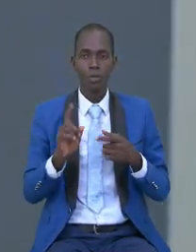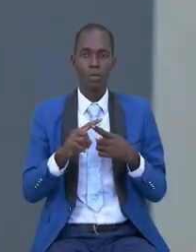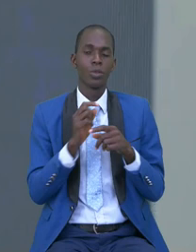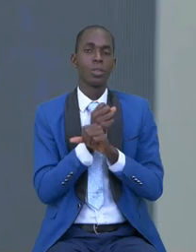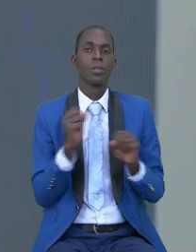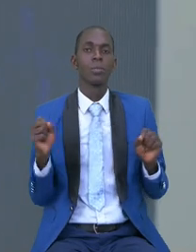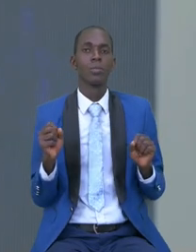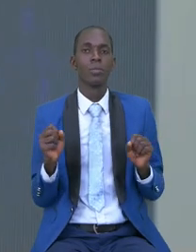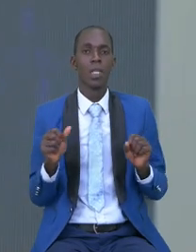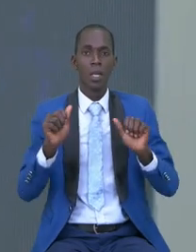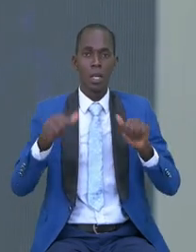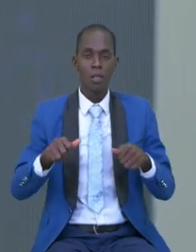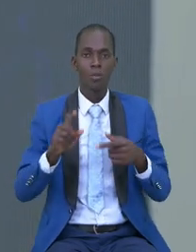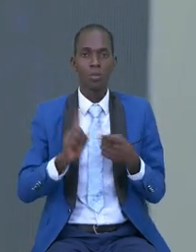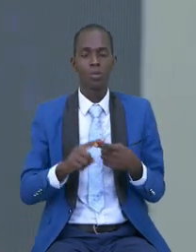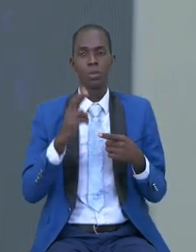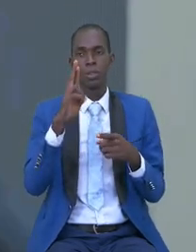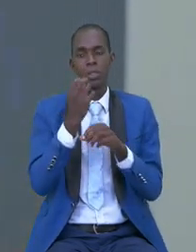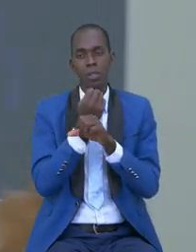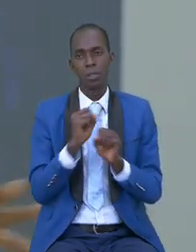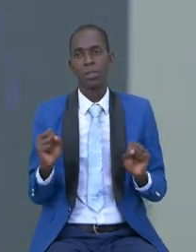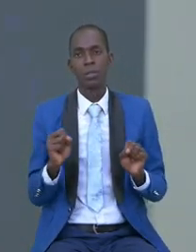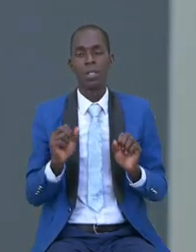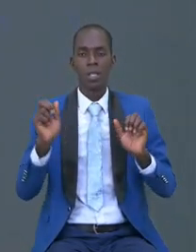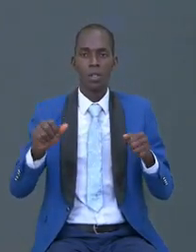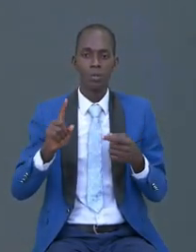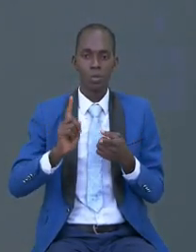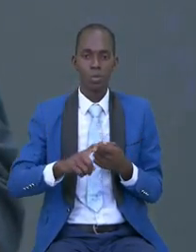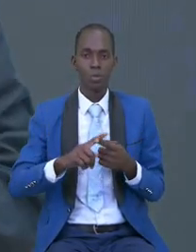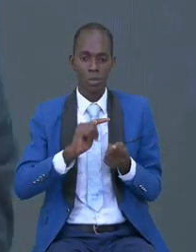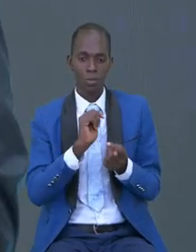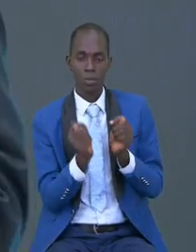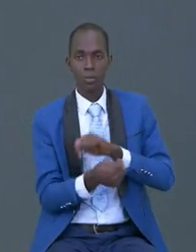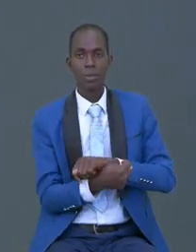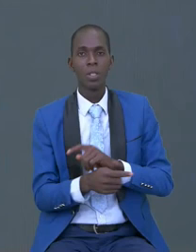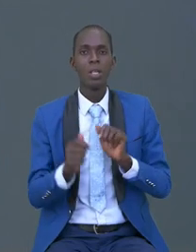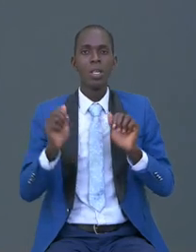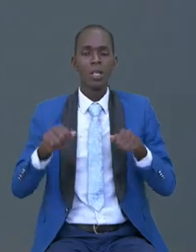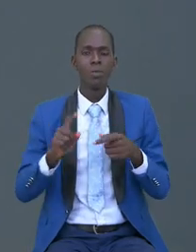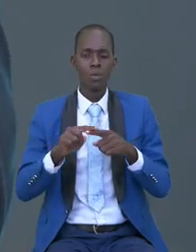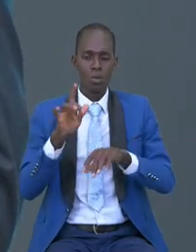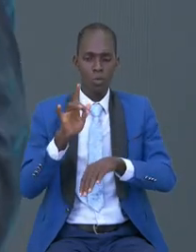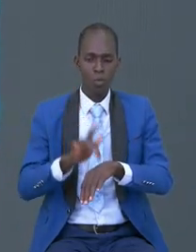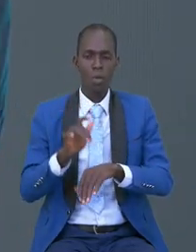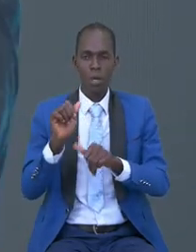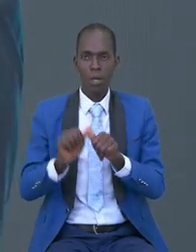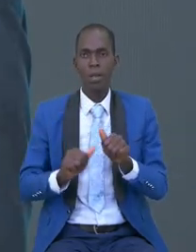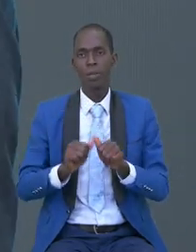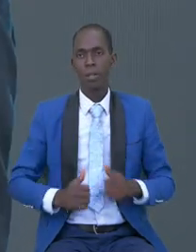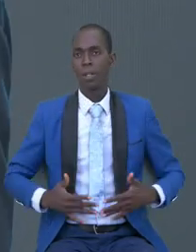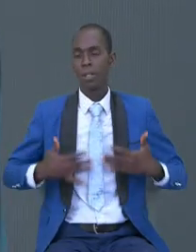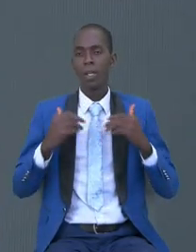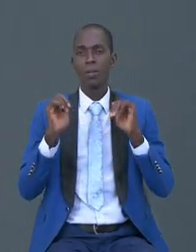save, able to redeem, able to transform, able to touch every life, able